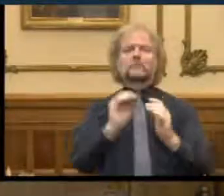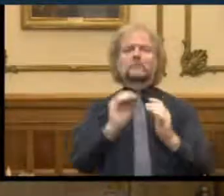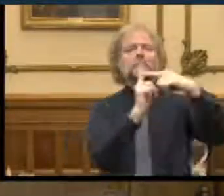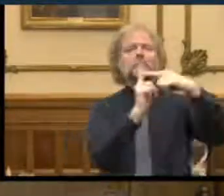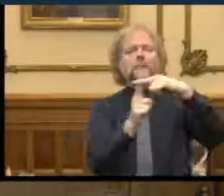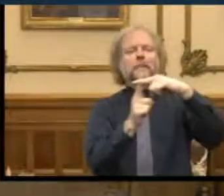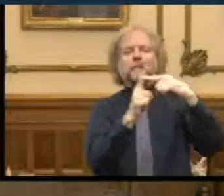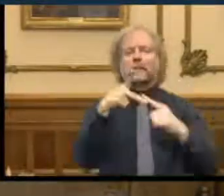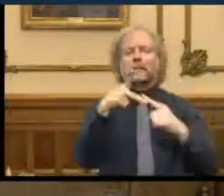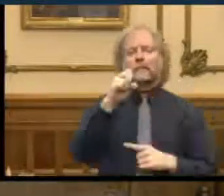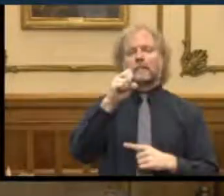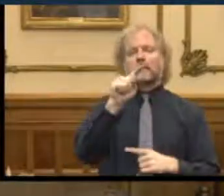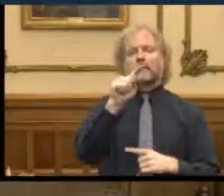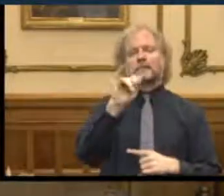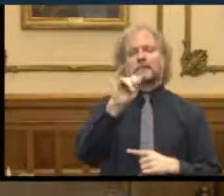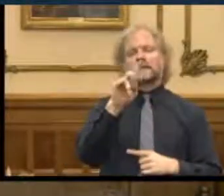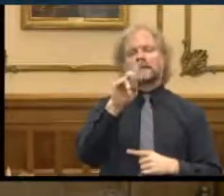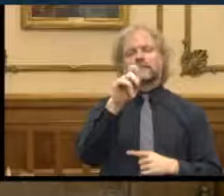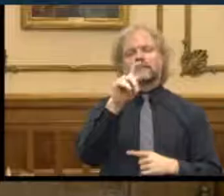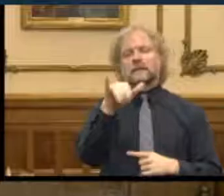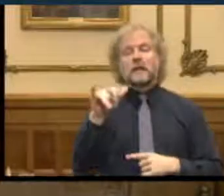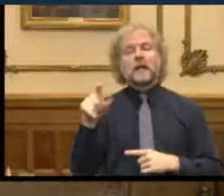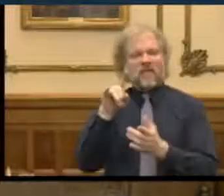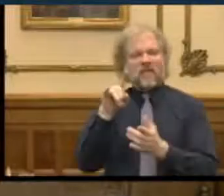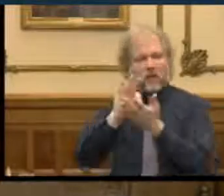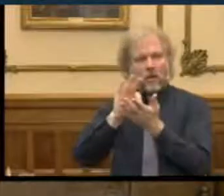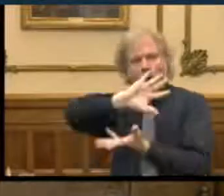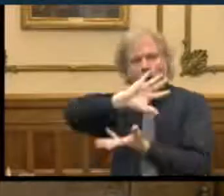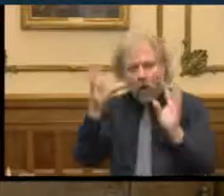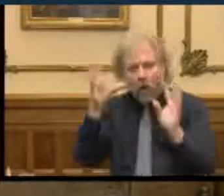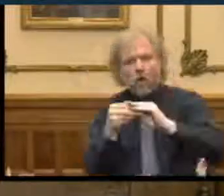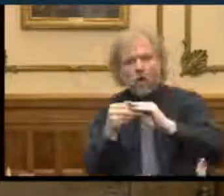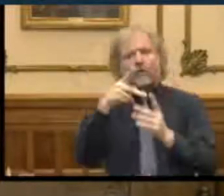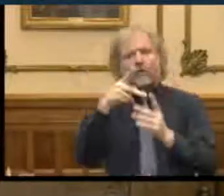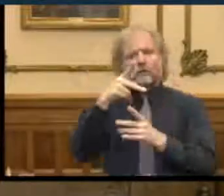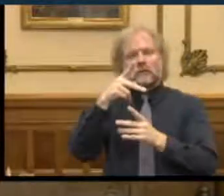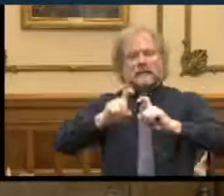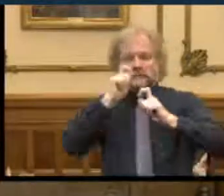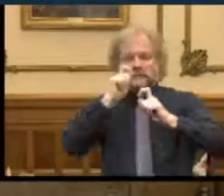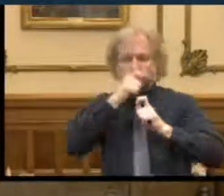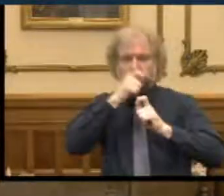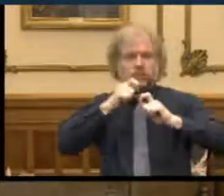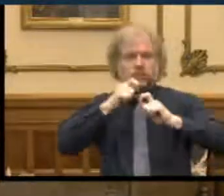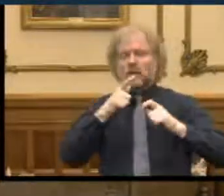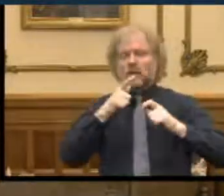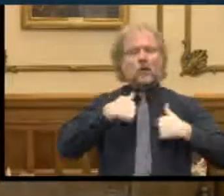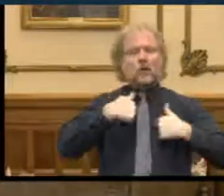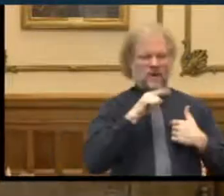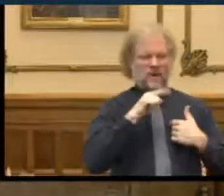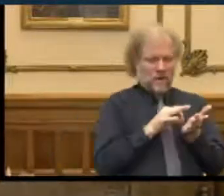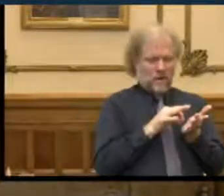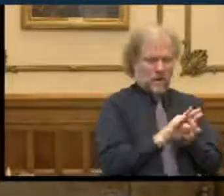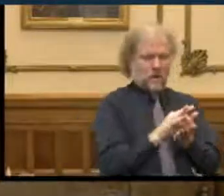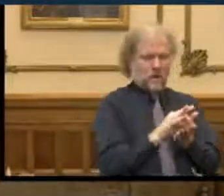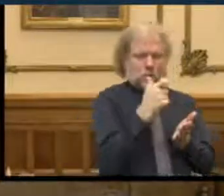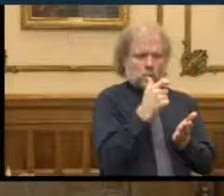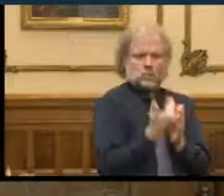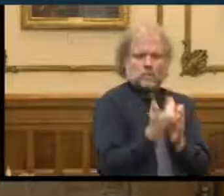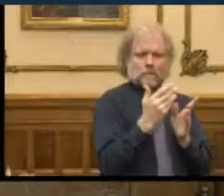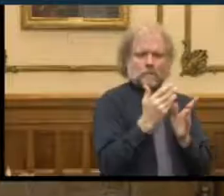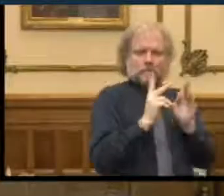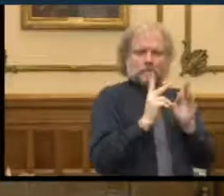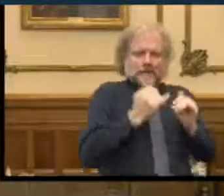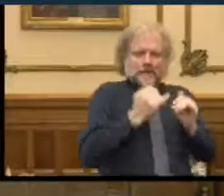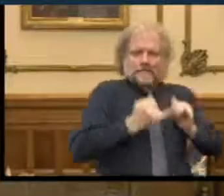And they were using basically all positive tests over all tests that were administered. And we were only including those unique individuals